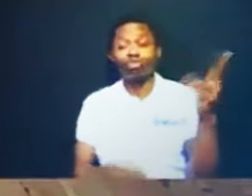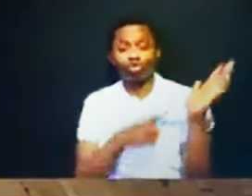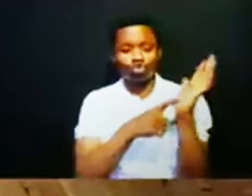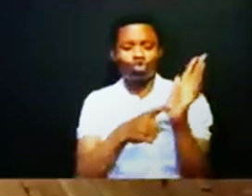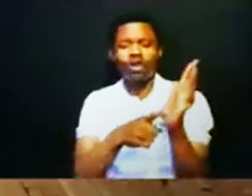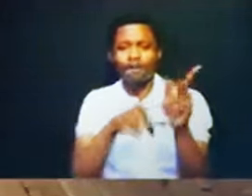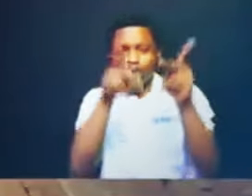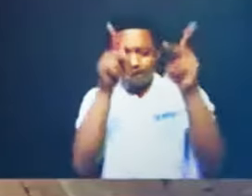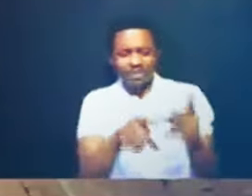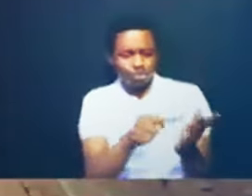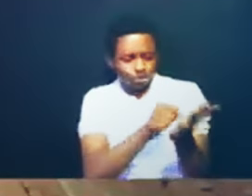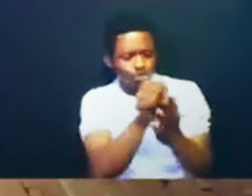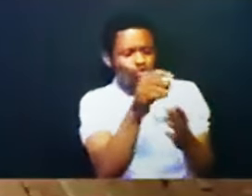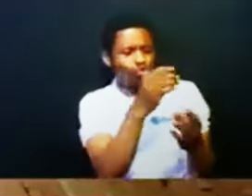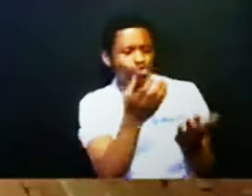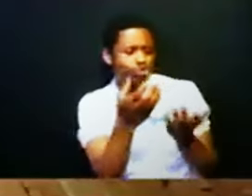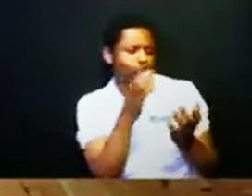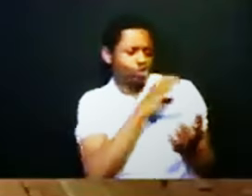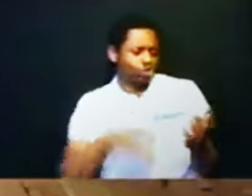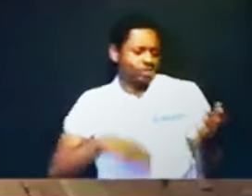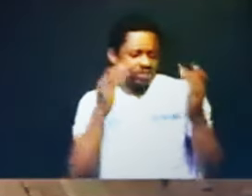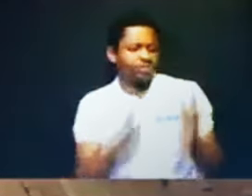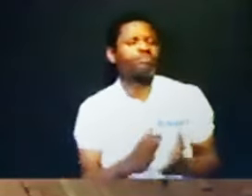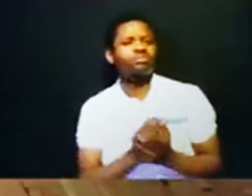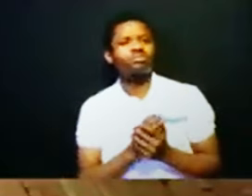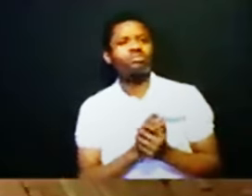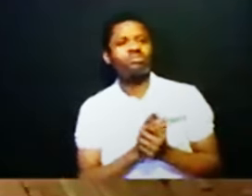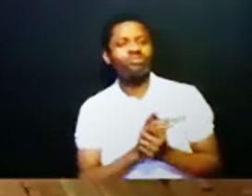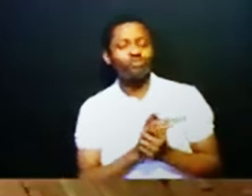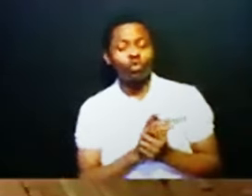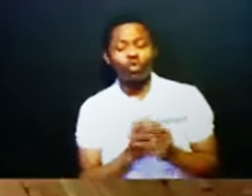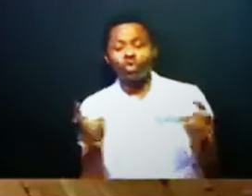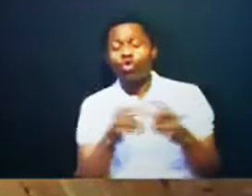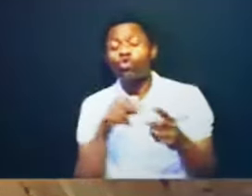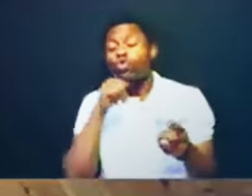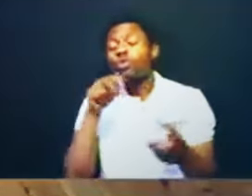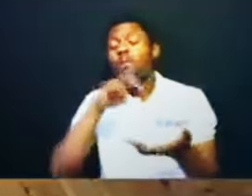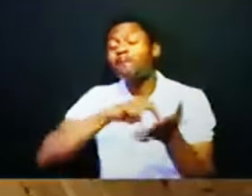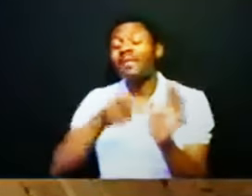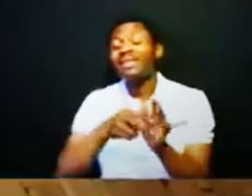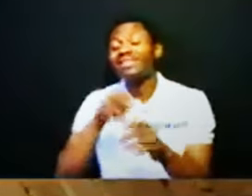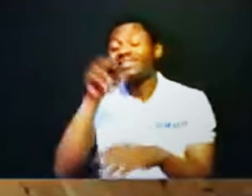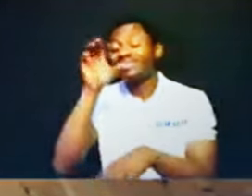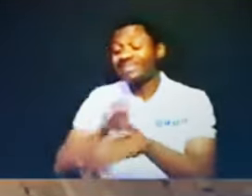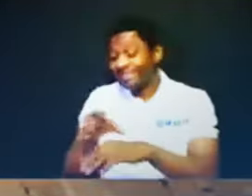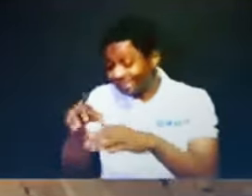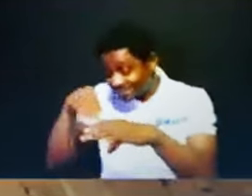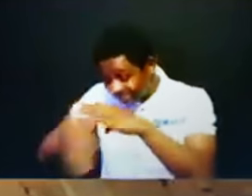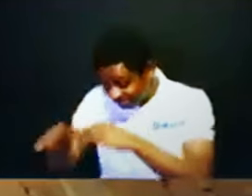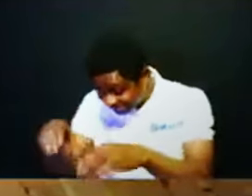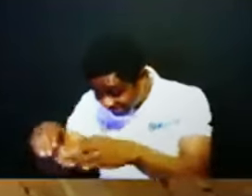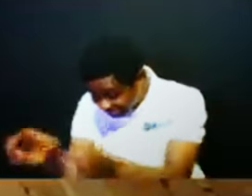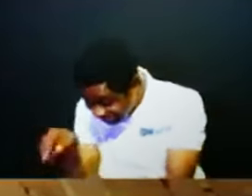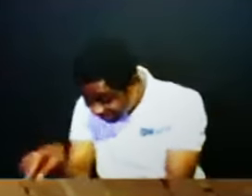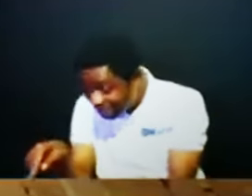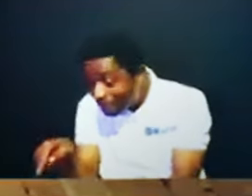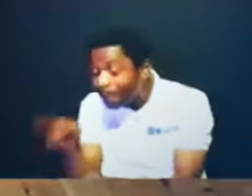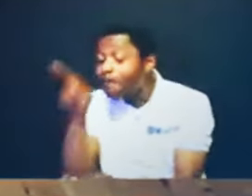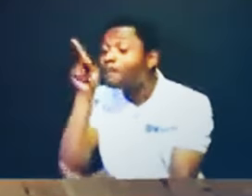But that is not to say that the church consists of perfect people. If they were,